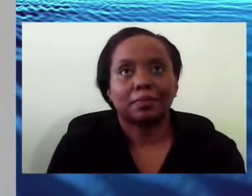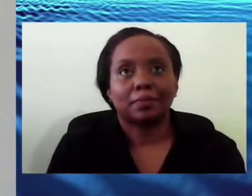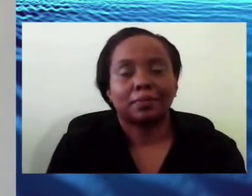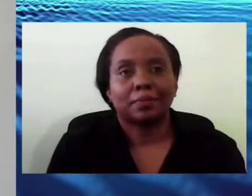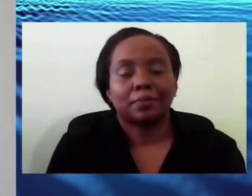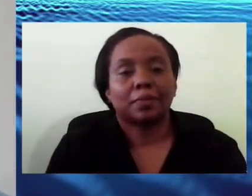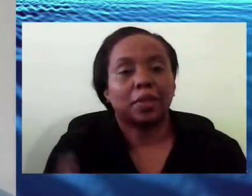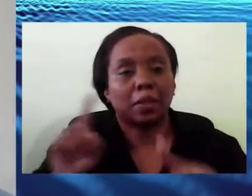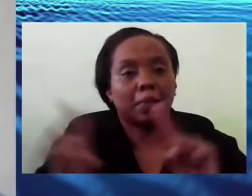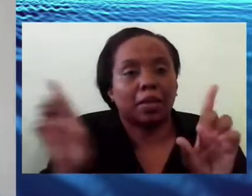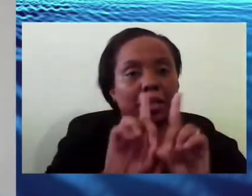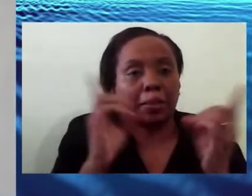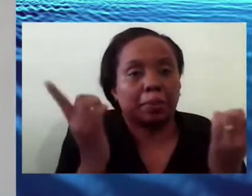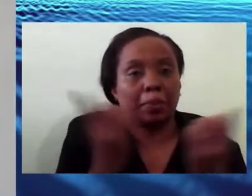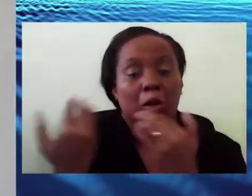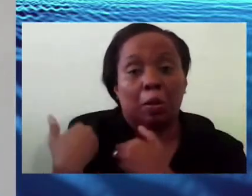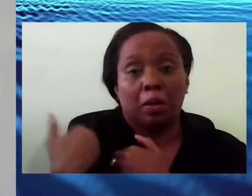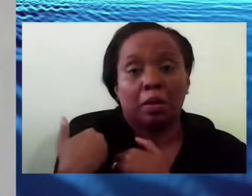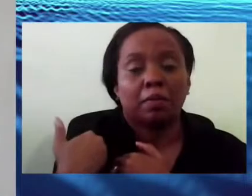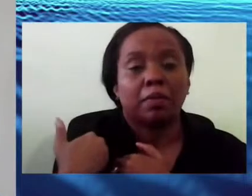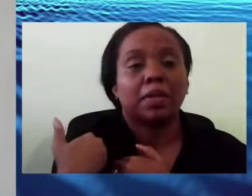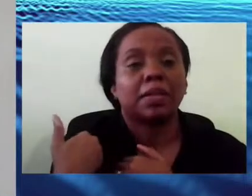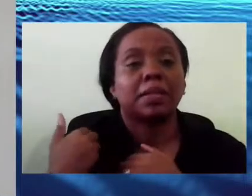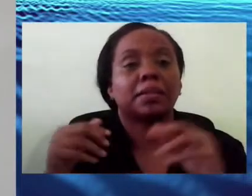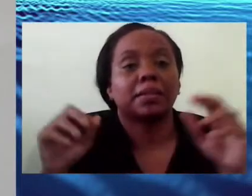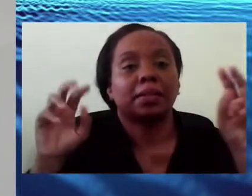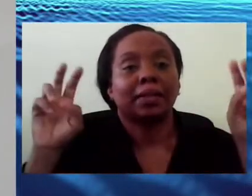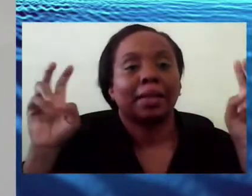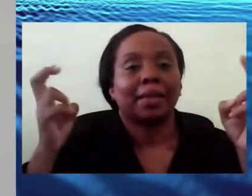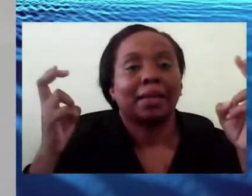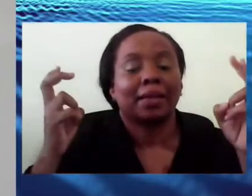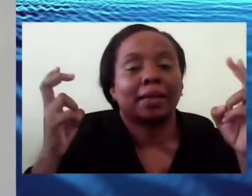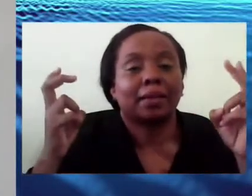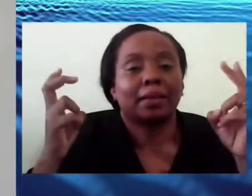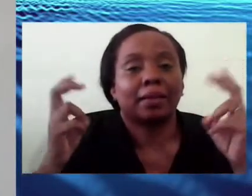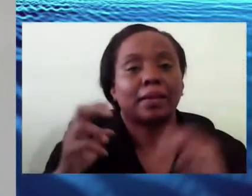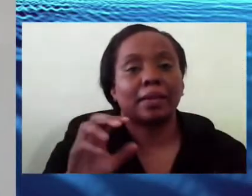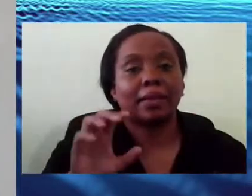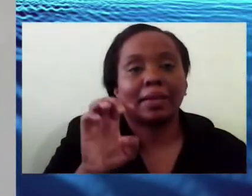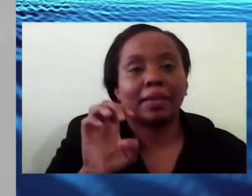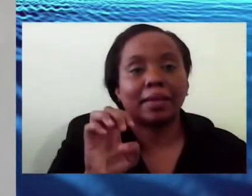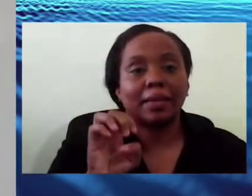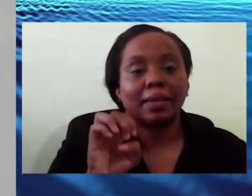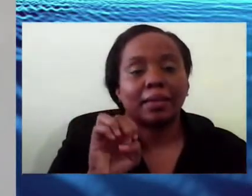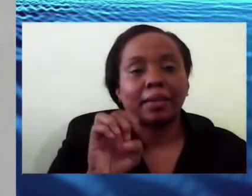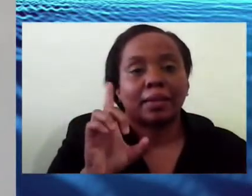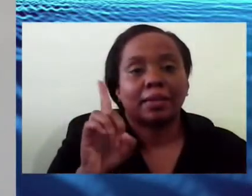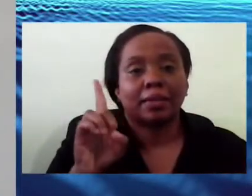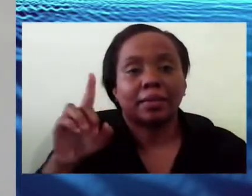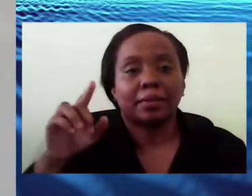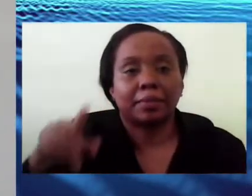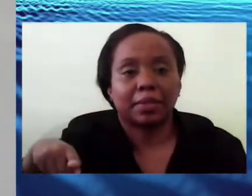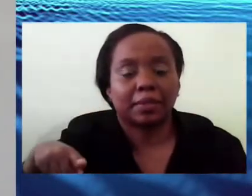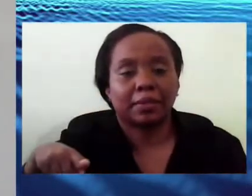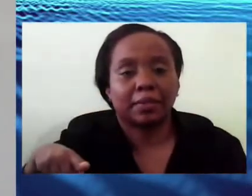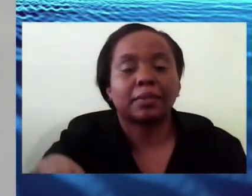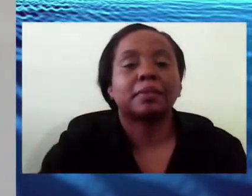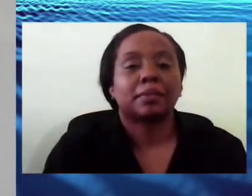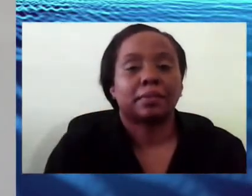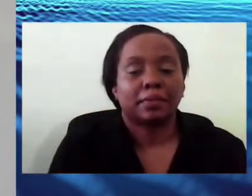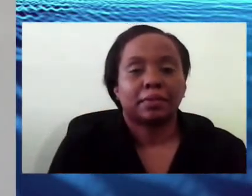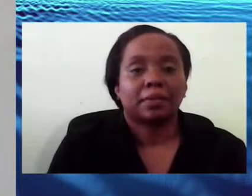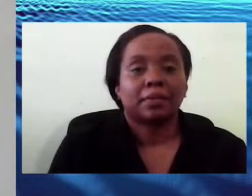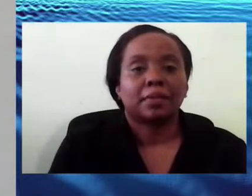for this is actually the Environmental Protection Department, which falls under the Ministry of the Environment and National Beautification. Of course, we